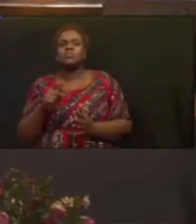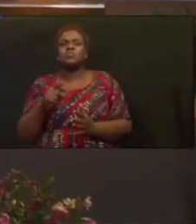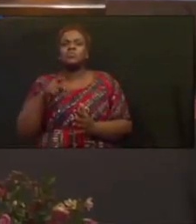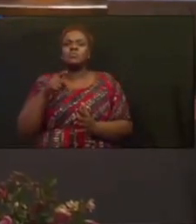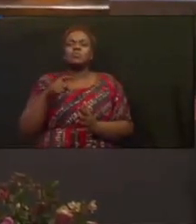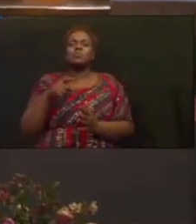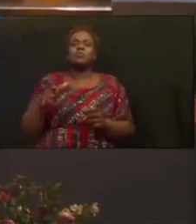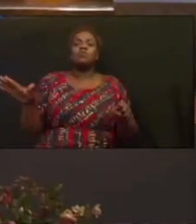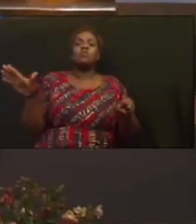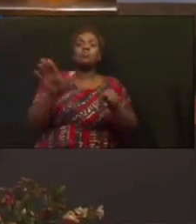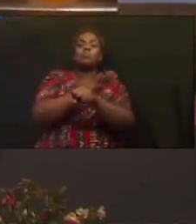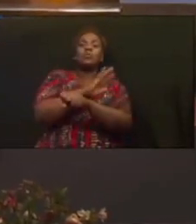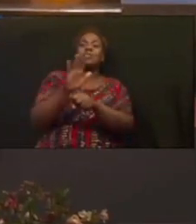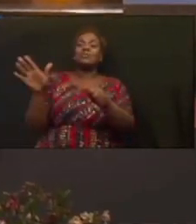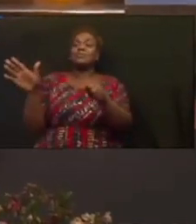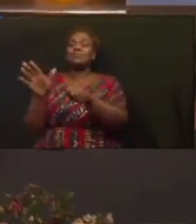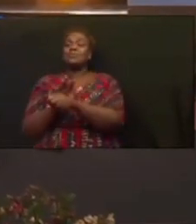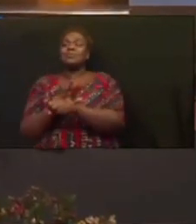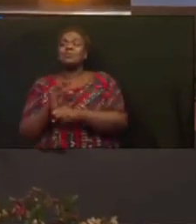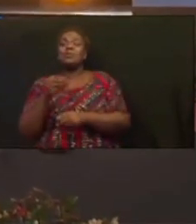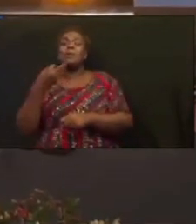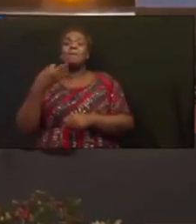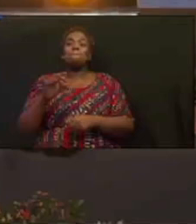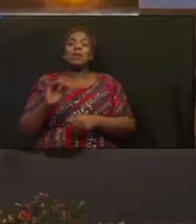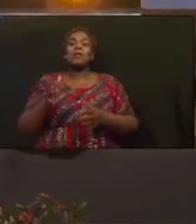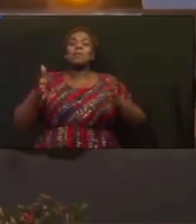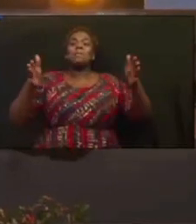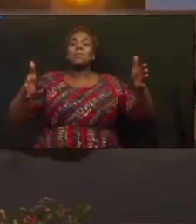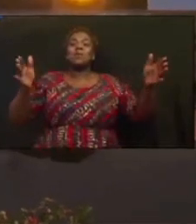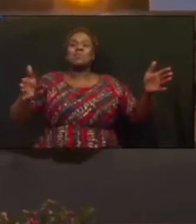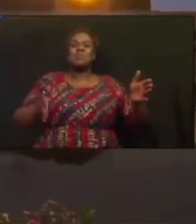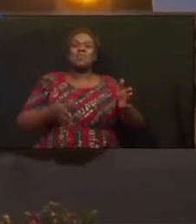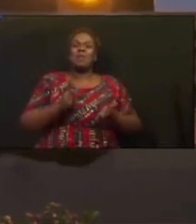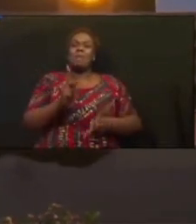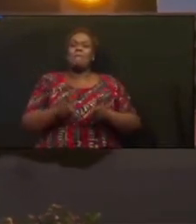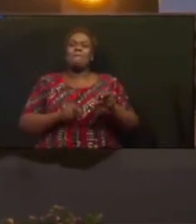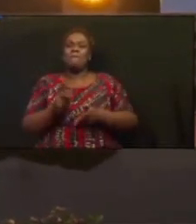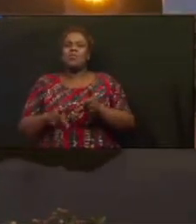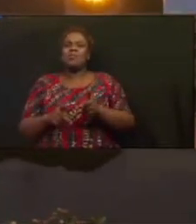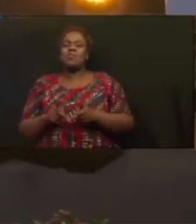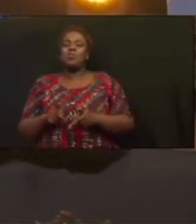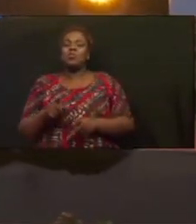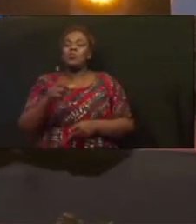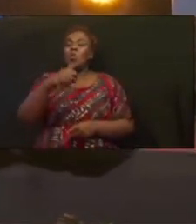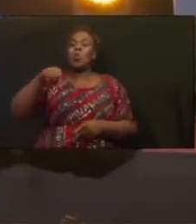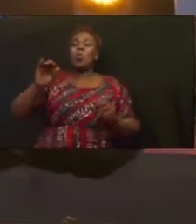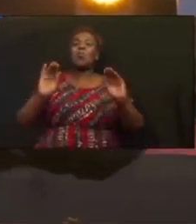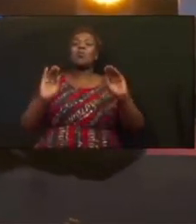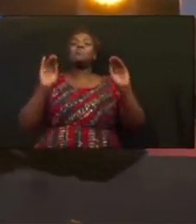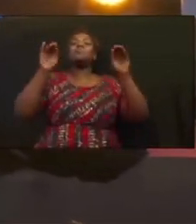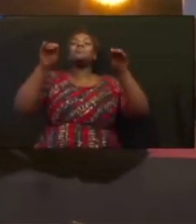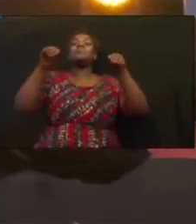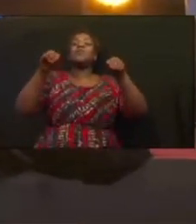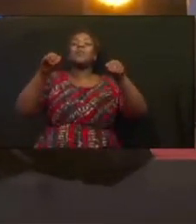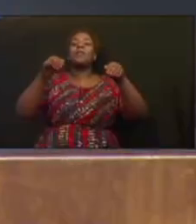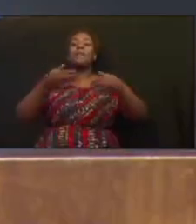wonderful. But there's a superior purpose. Go up the mountain, bring